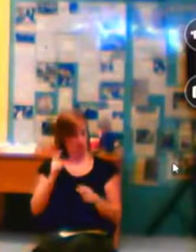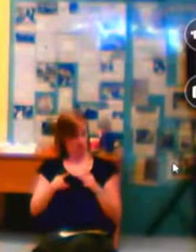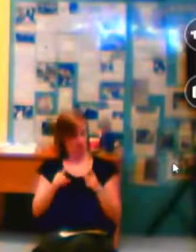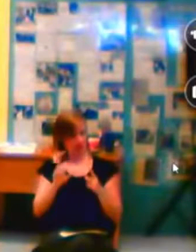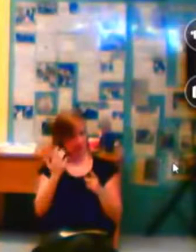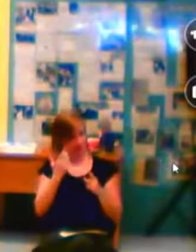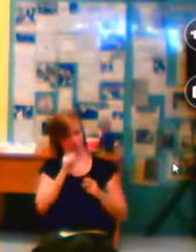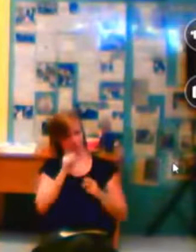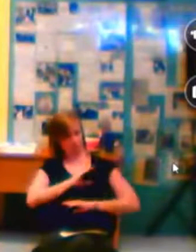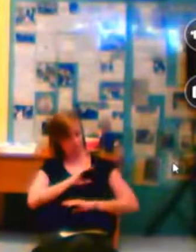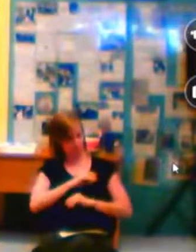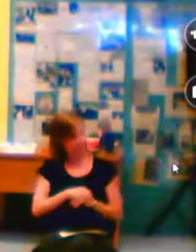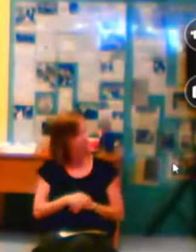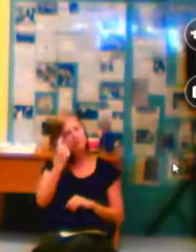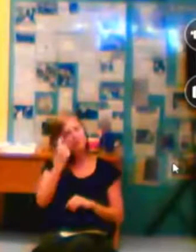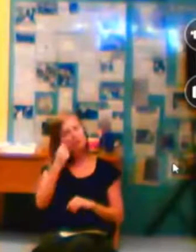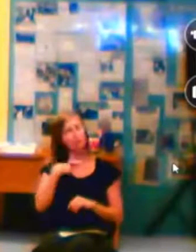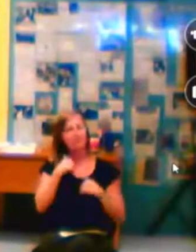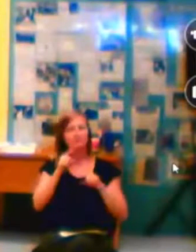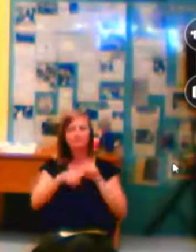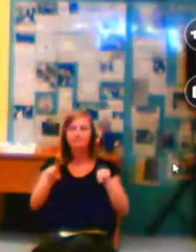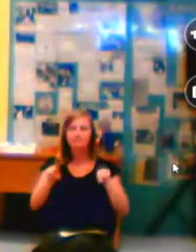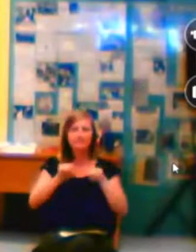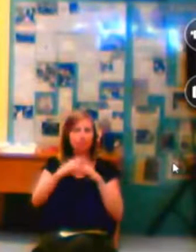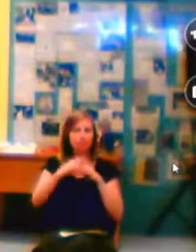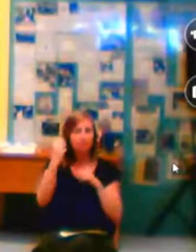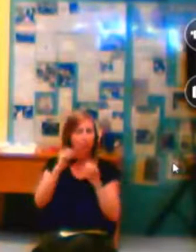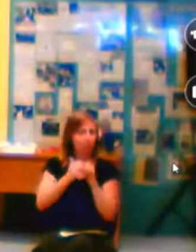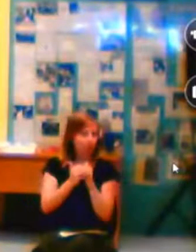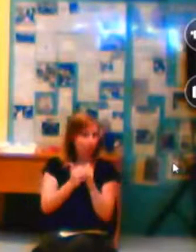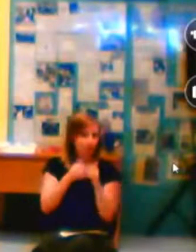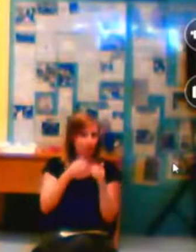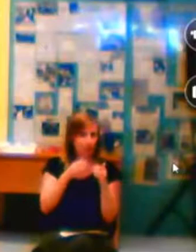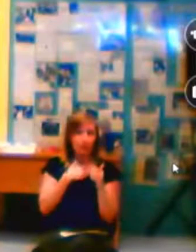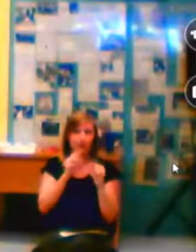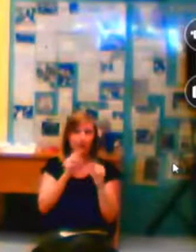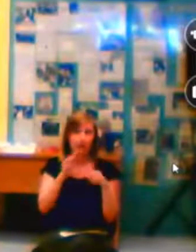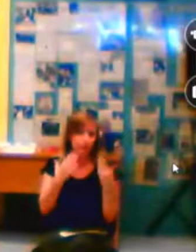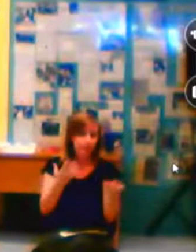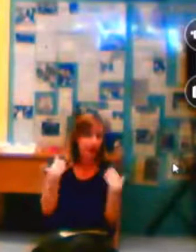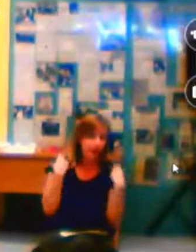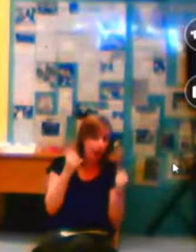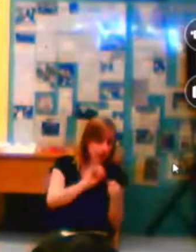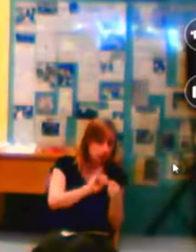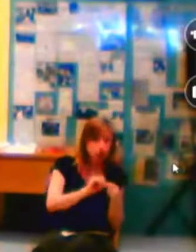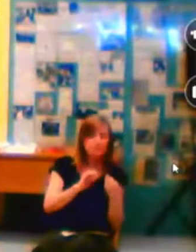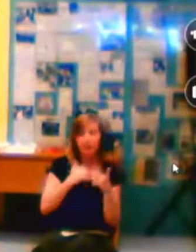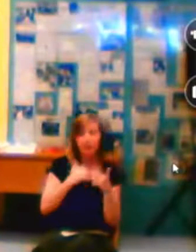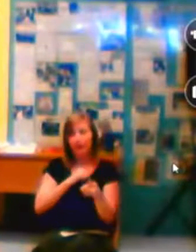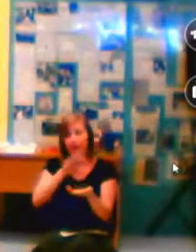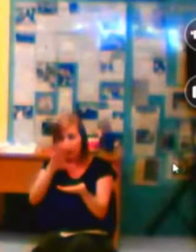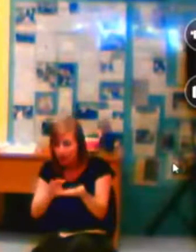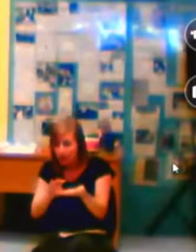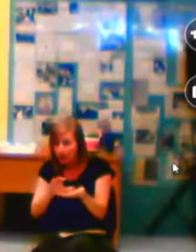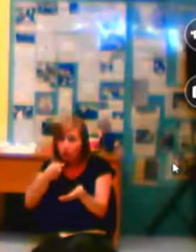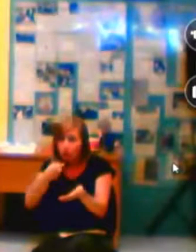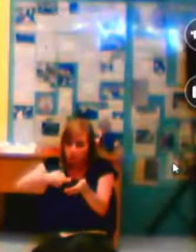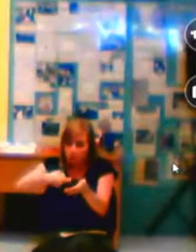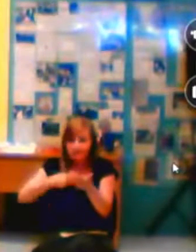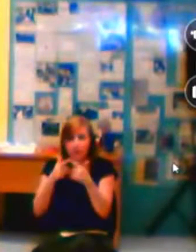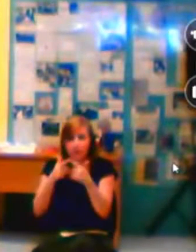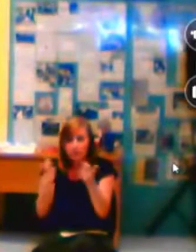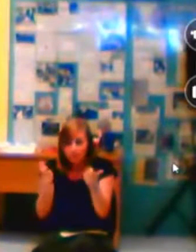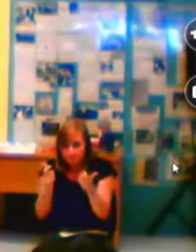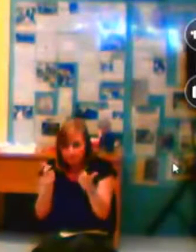effective, but the state still doesn't like it, which for reasons which remain outside of my understanding. So there's all kinds